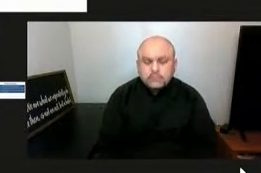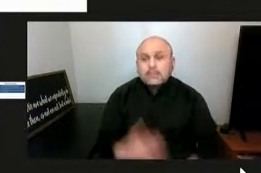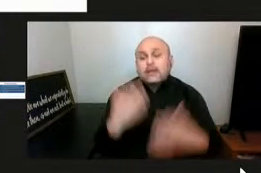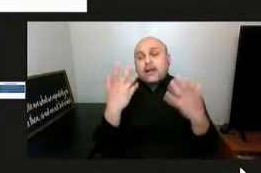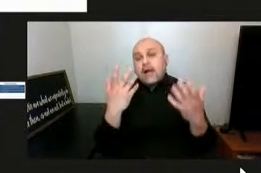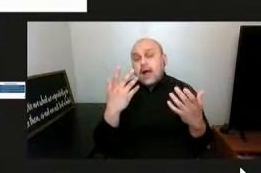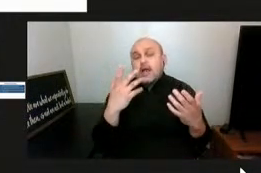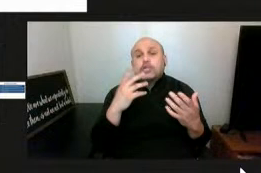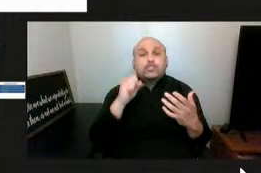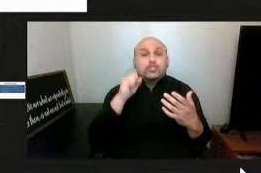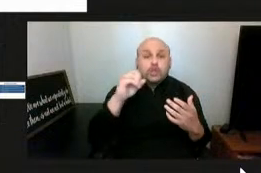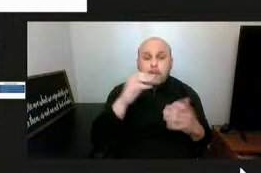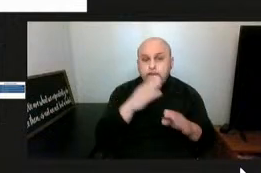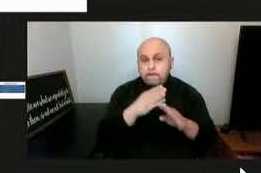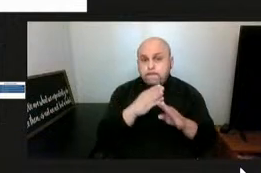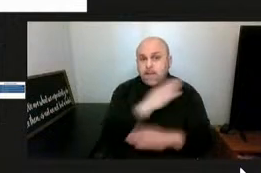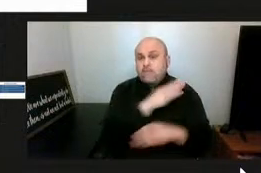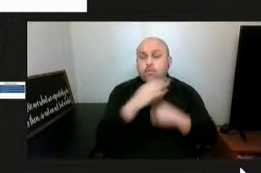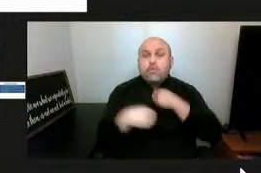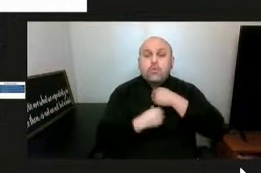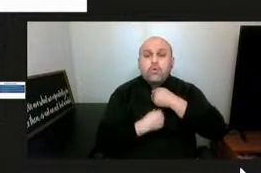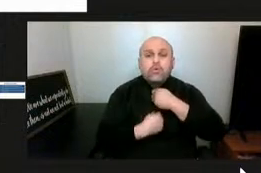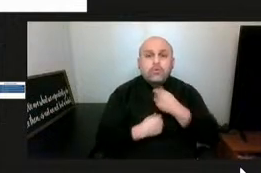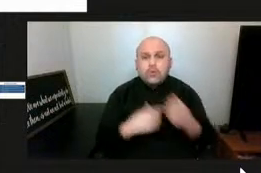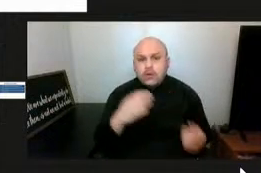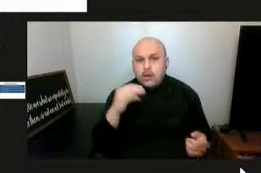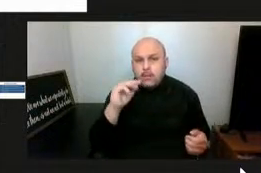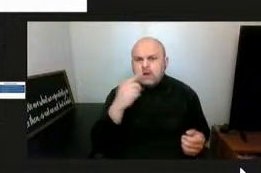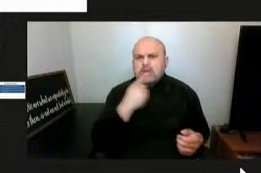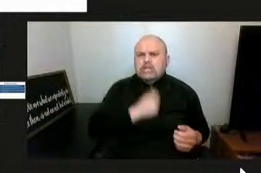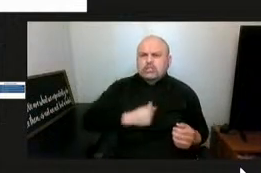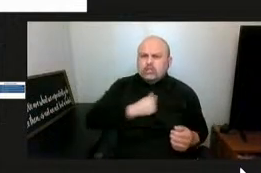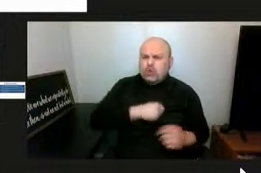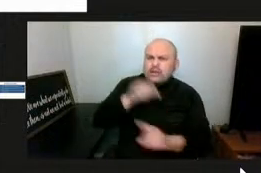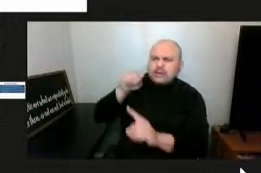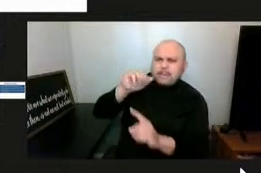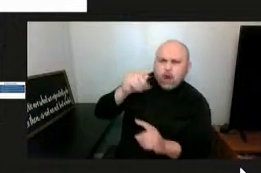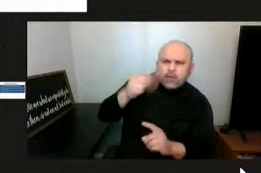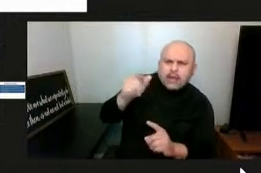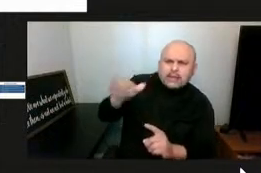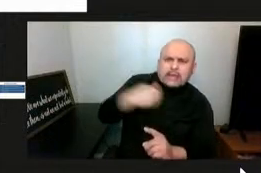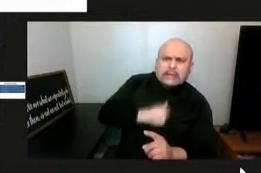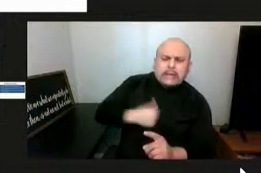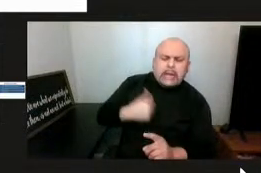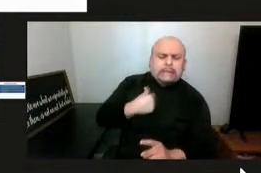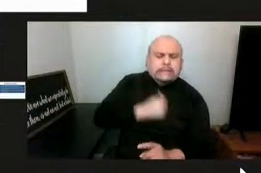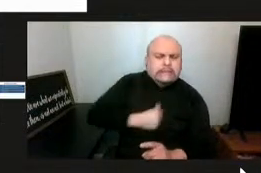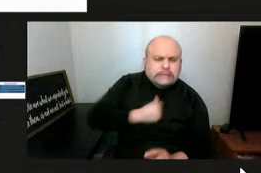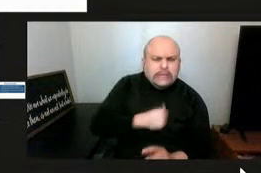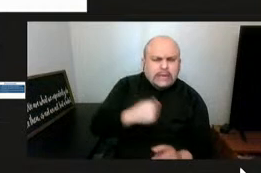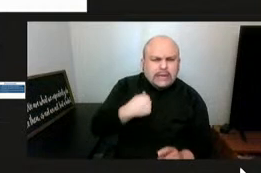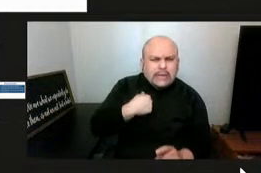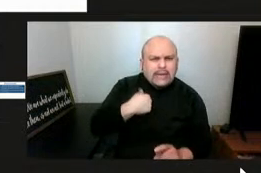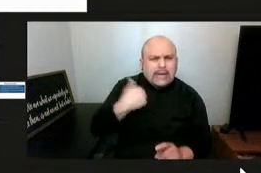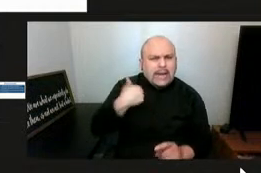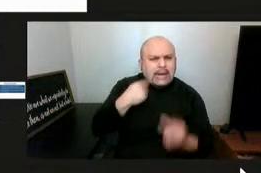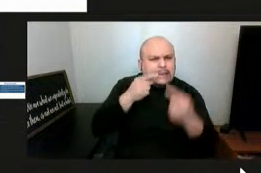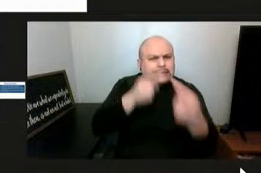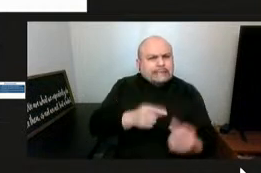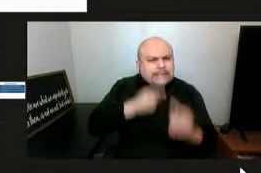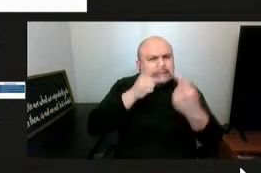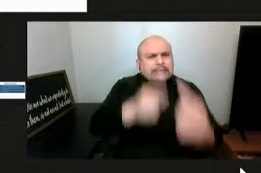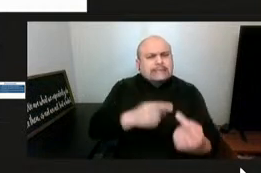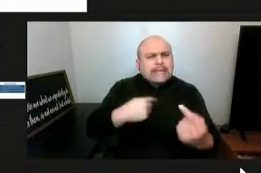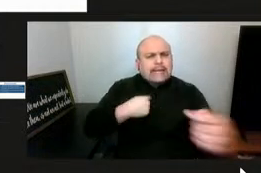So before, Martha, I'm so sorry. I apologize. I'm having a very